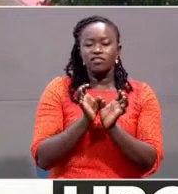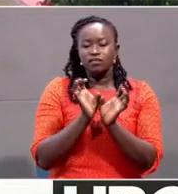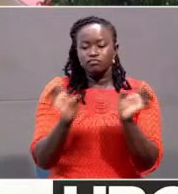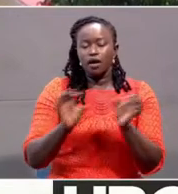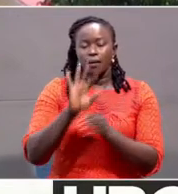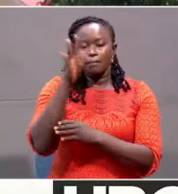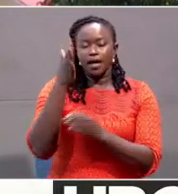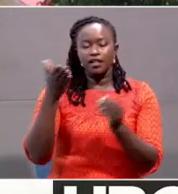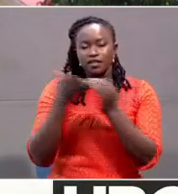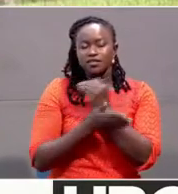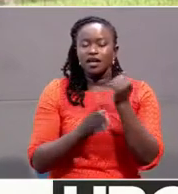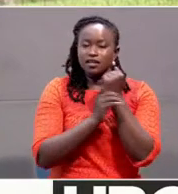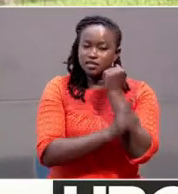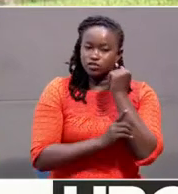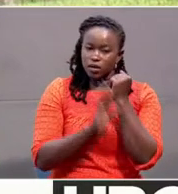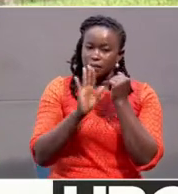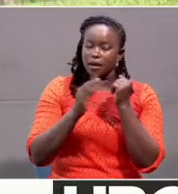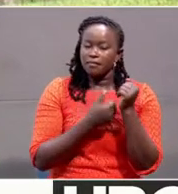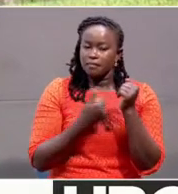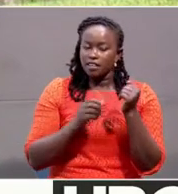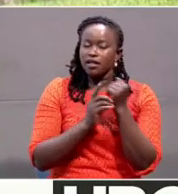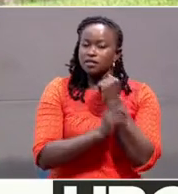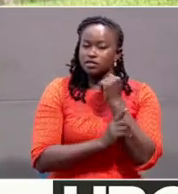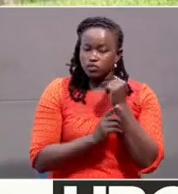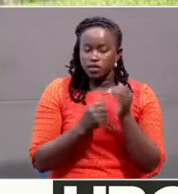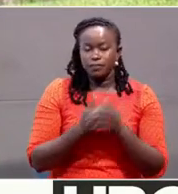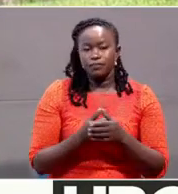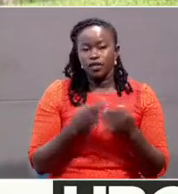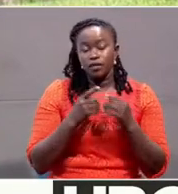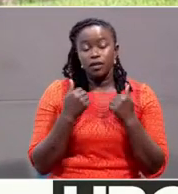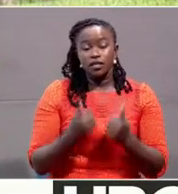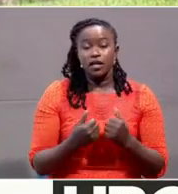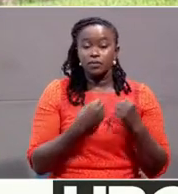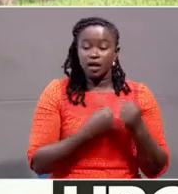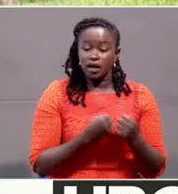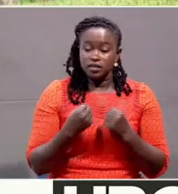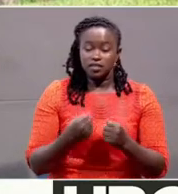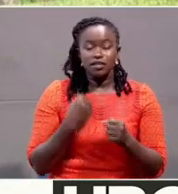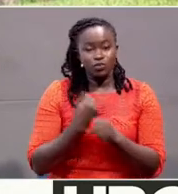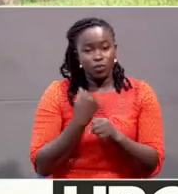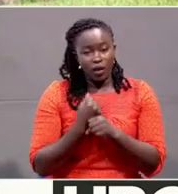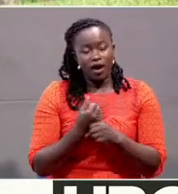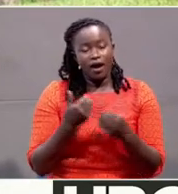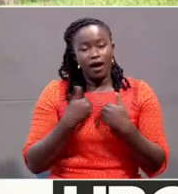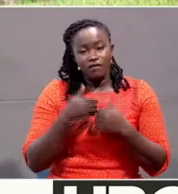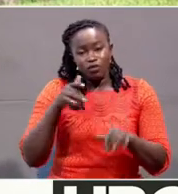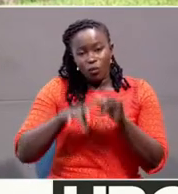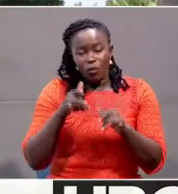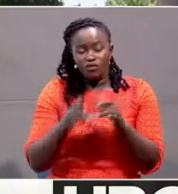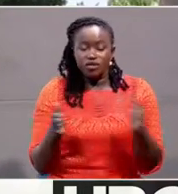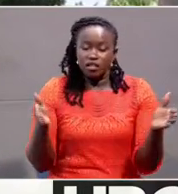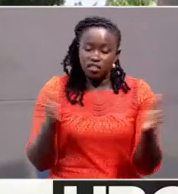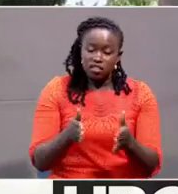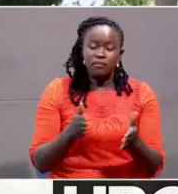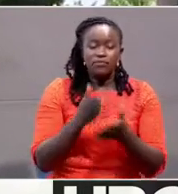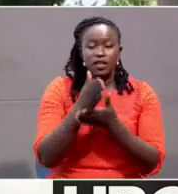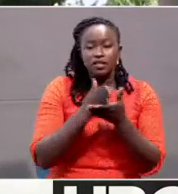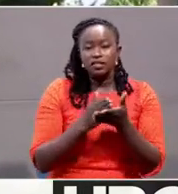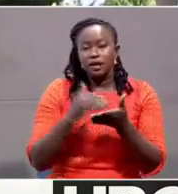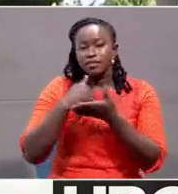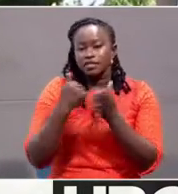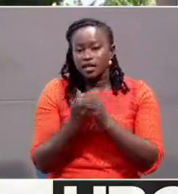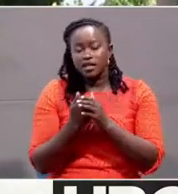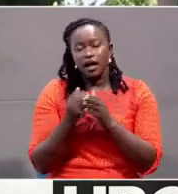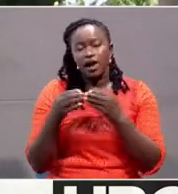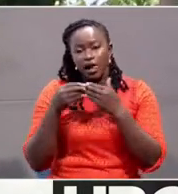Palisa District, its mother district. Now the district is struggling to operate with limited office space, forcing some of the sector heads